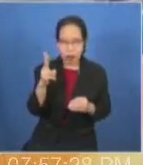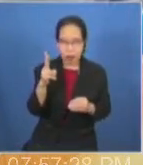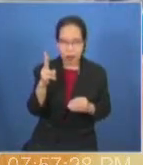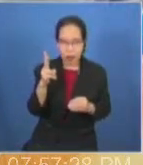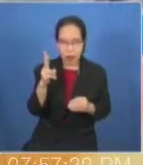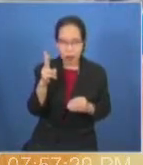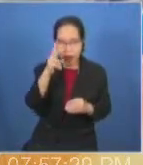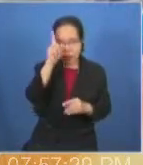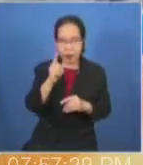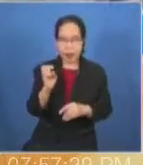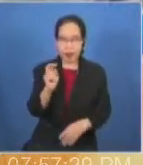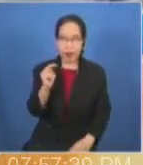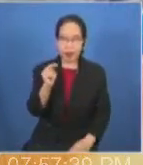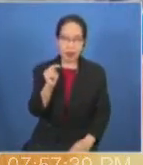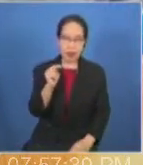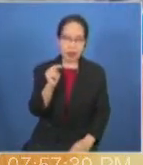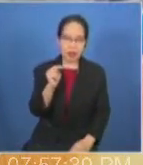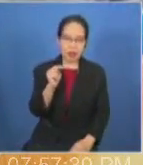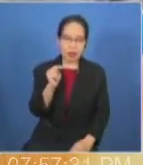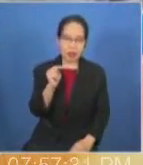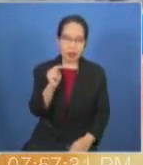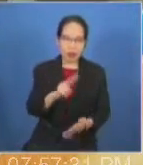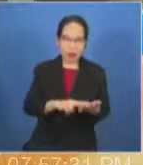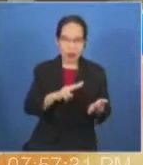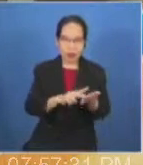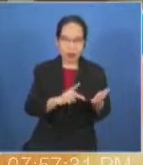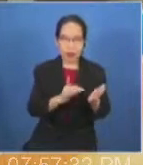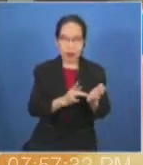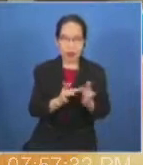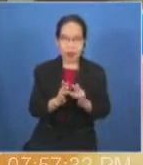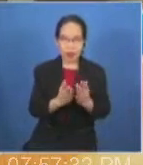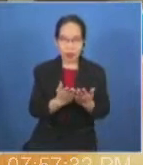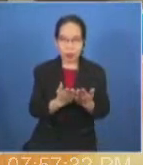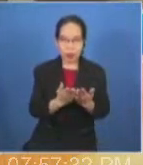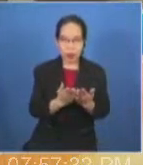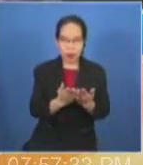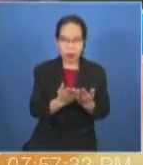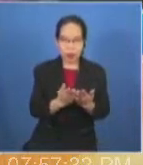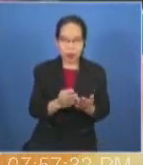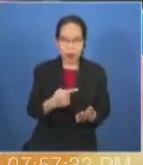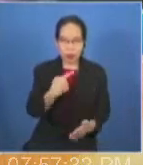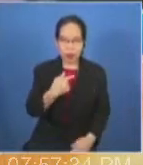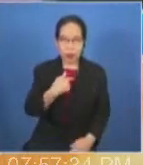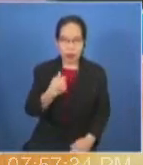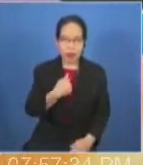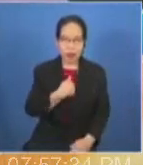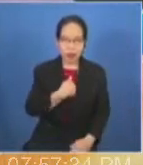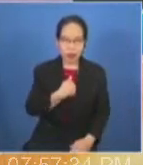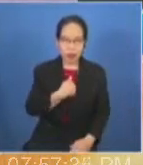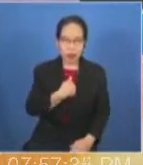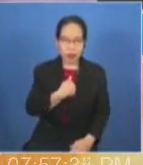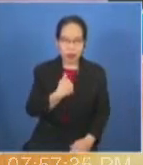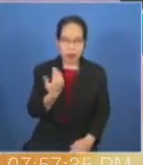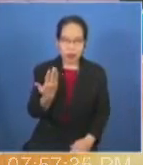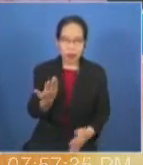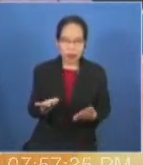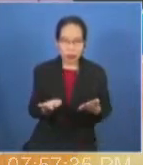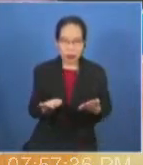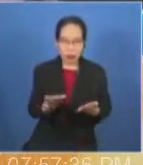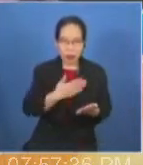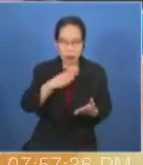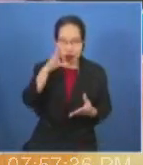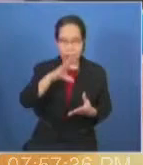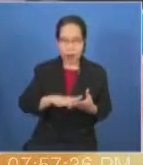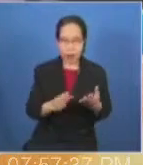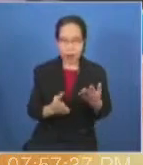Ryan reading the Bible. I told myself, huh,